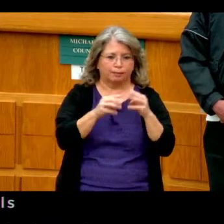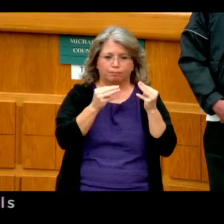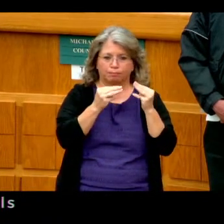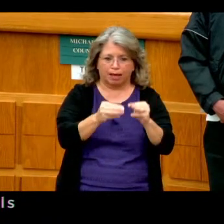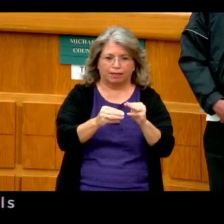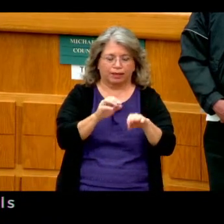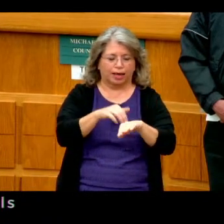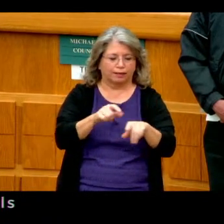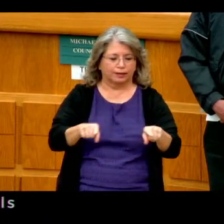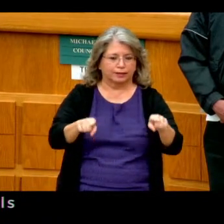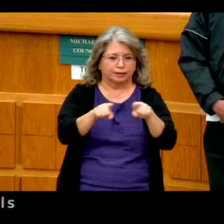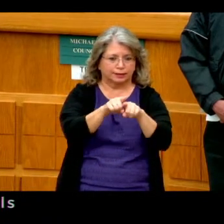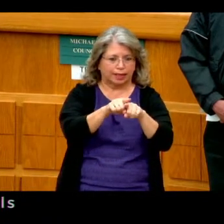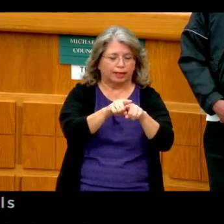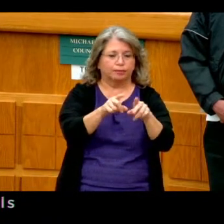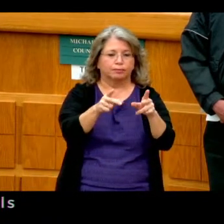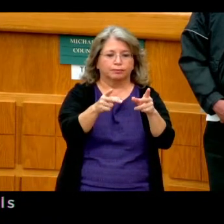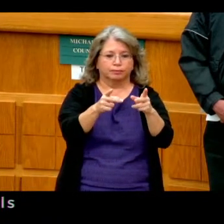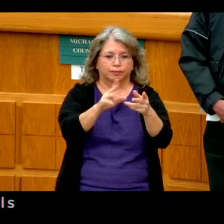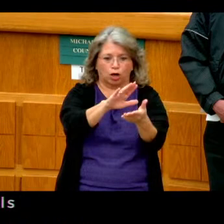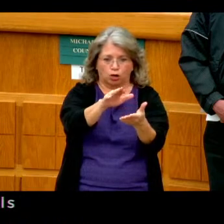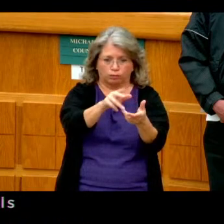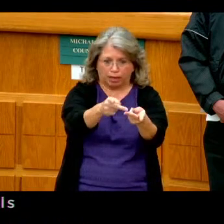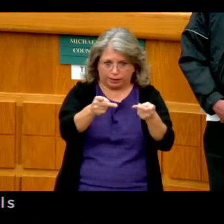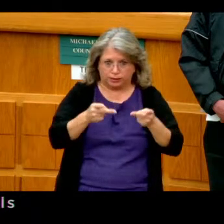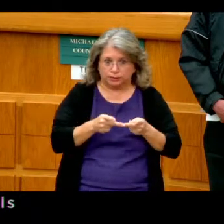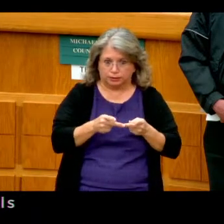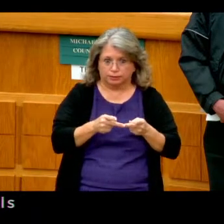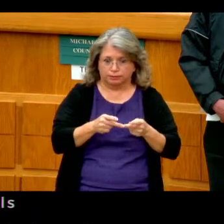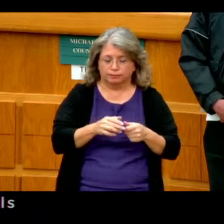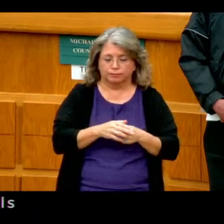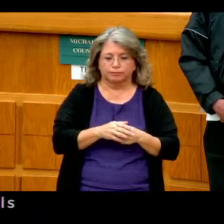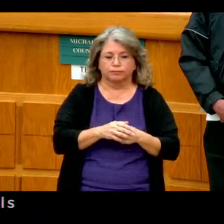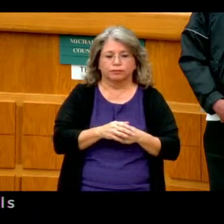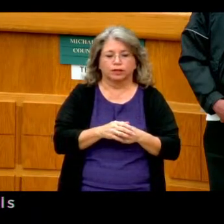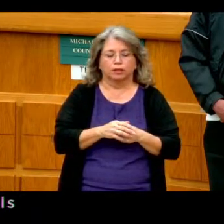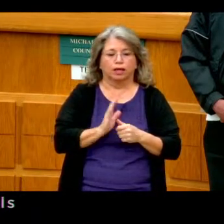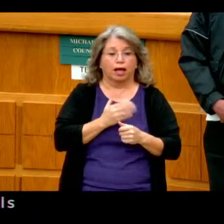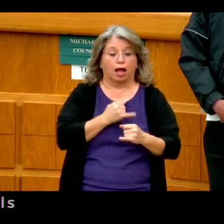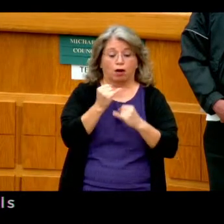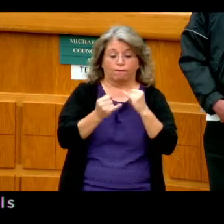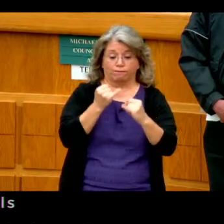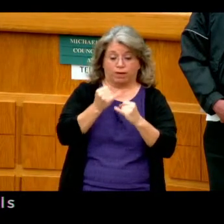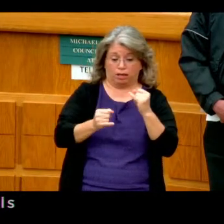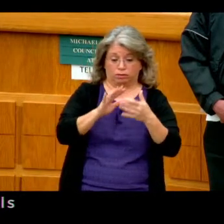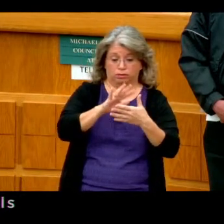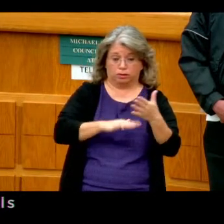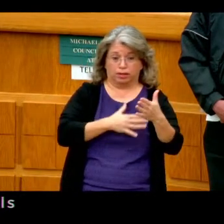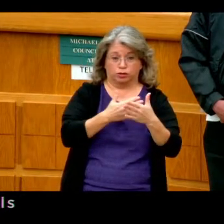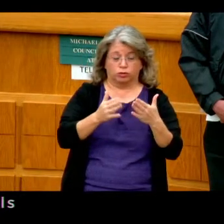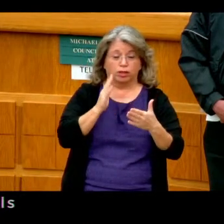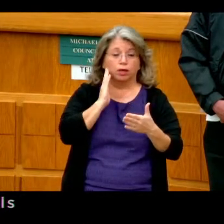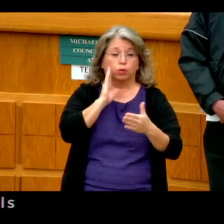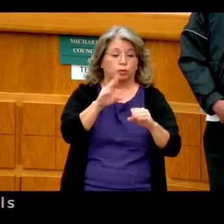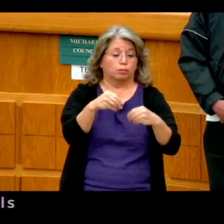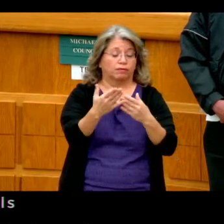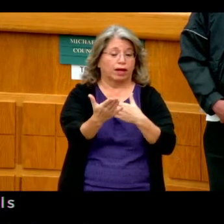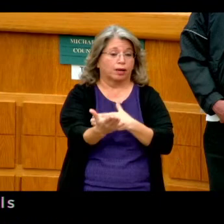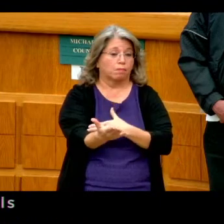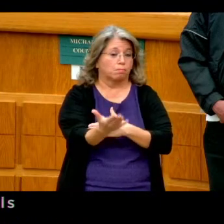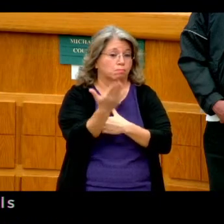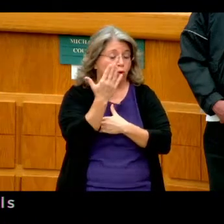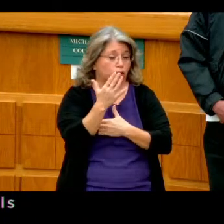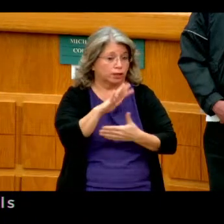those populations identified. The final schedule, if this comes to fruition, will provide a morning schedule that allows us to